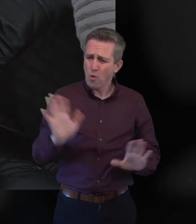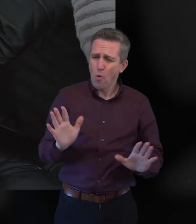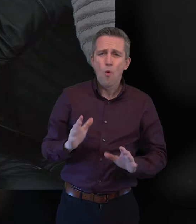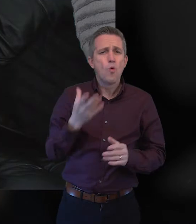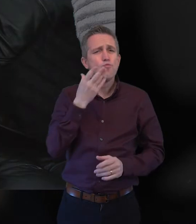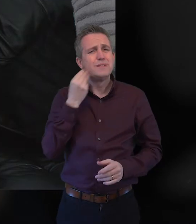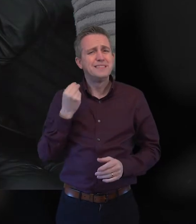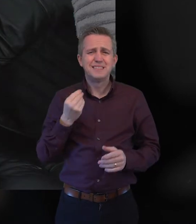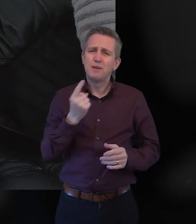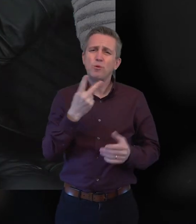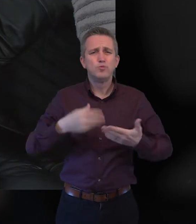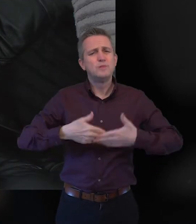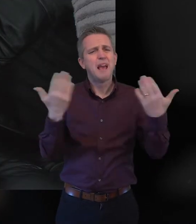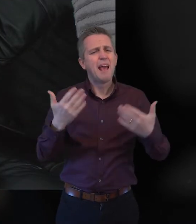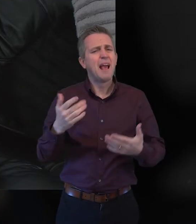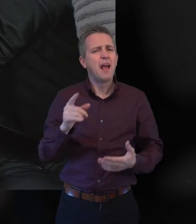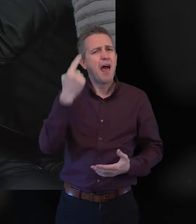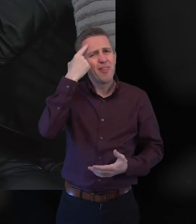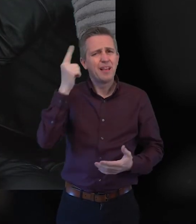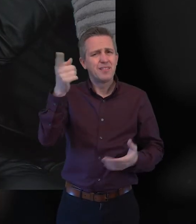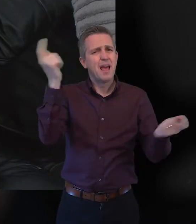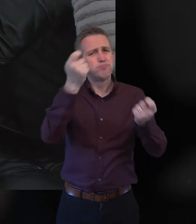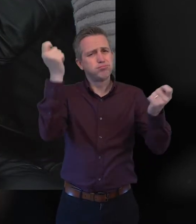of days. I think they're celebrating something.